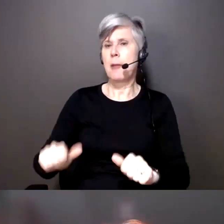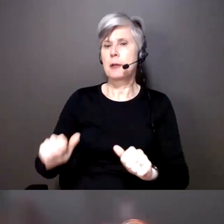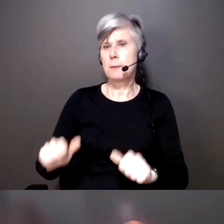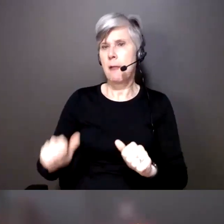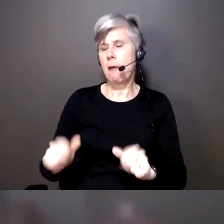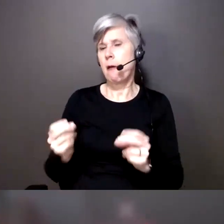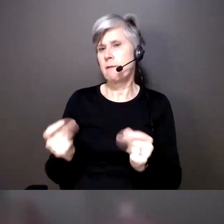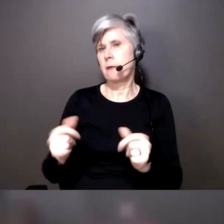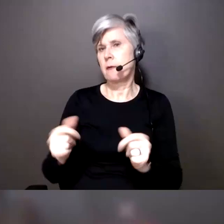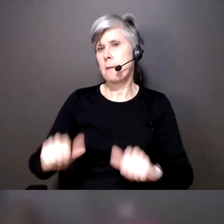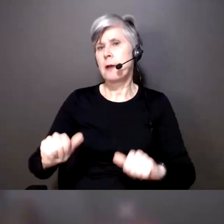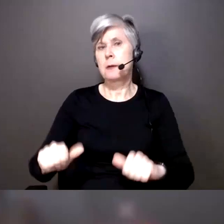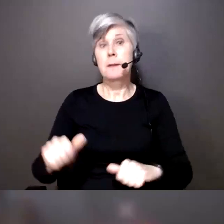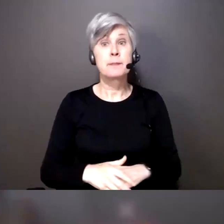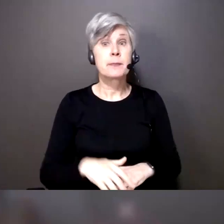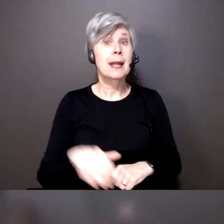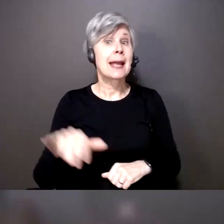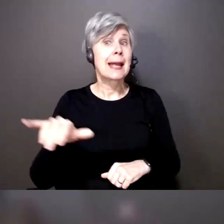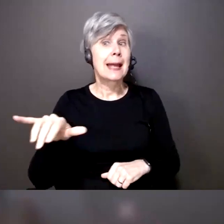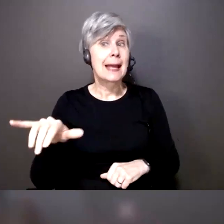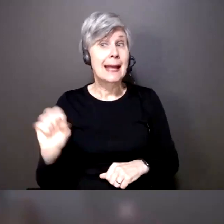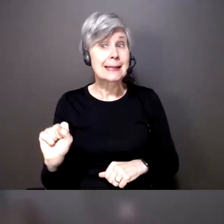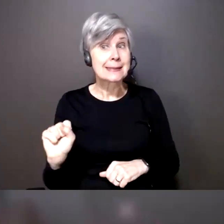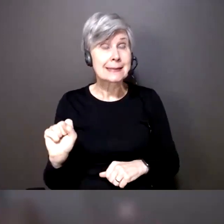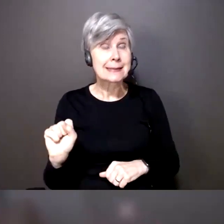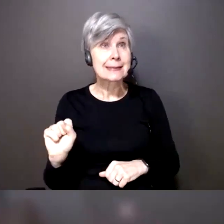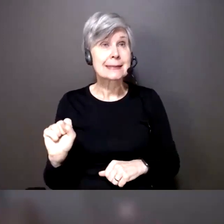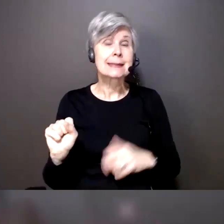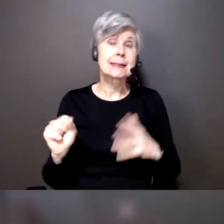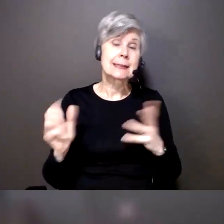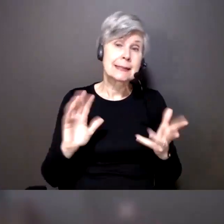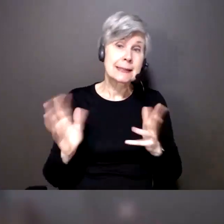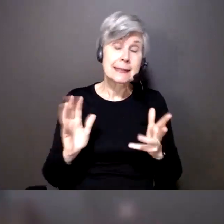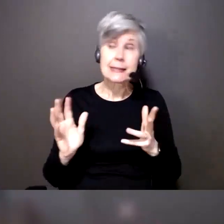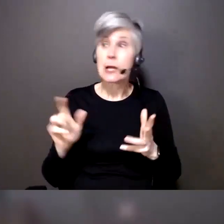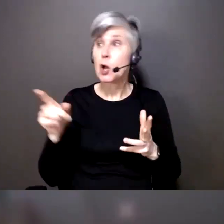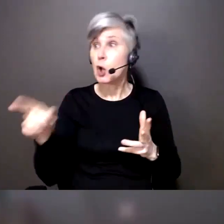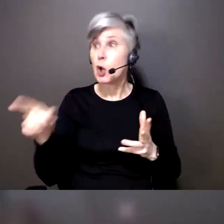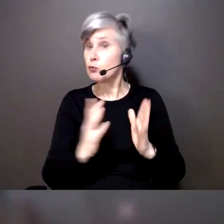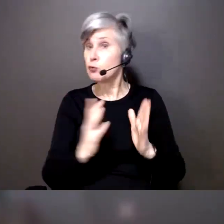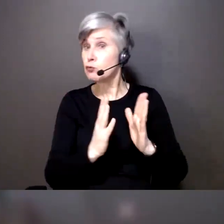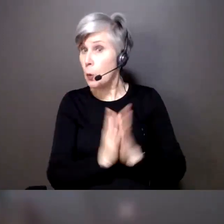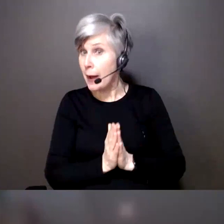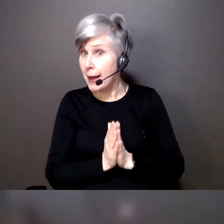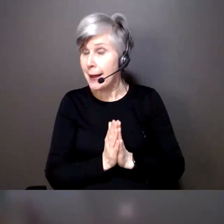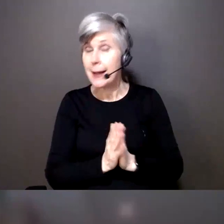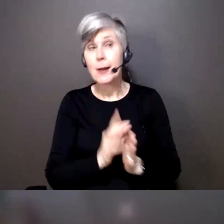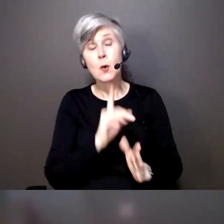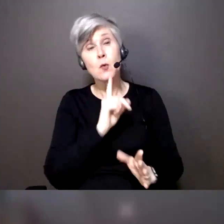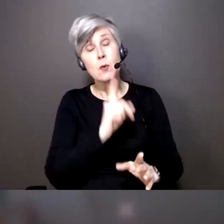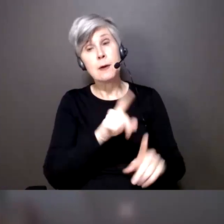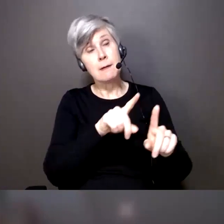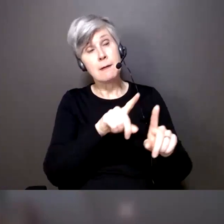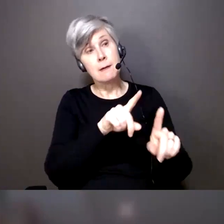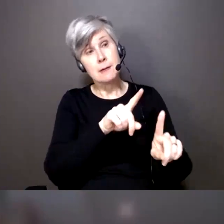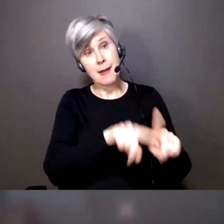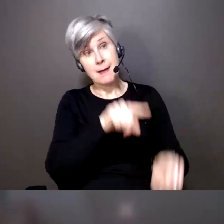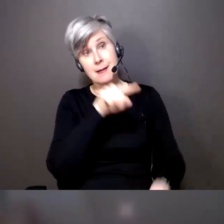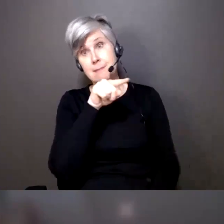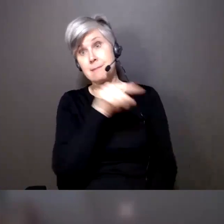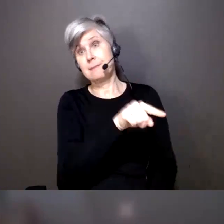interpretation. But let's remember that it is up to the organization